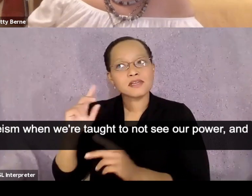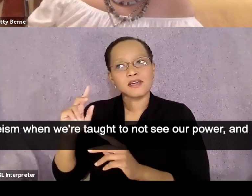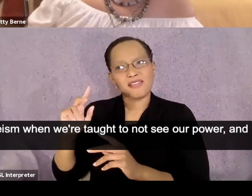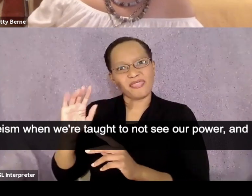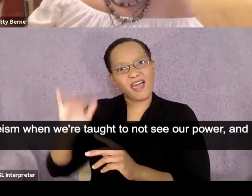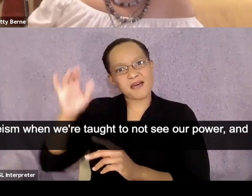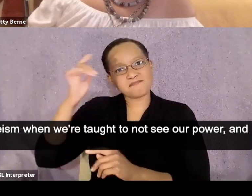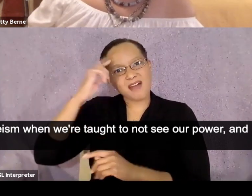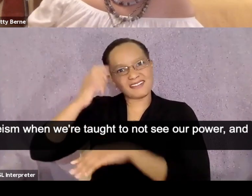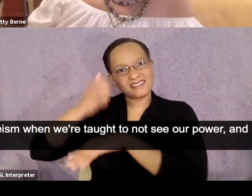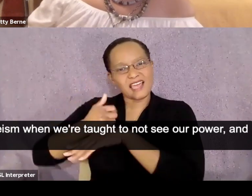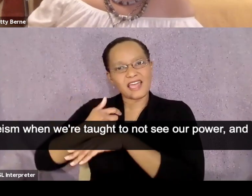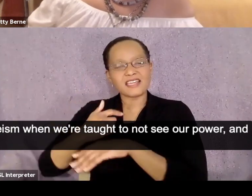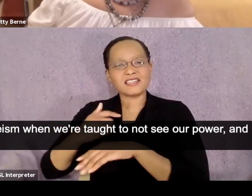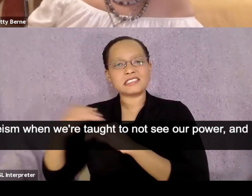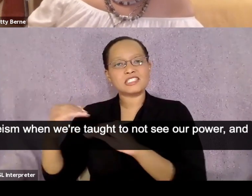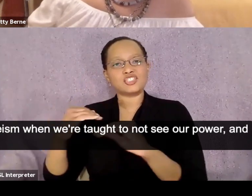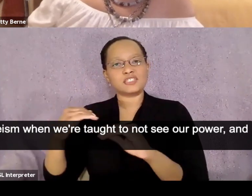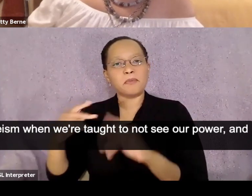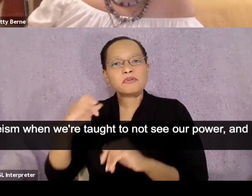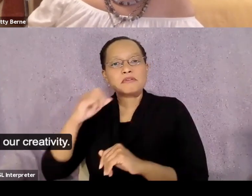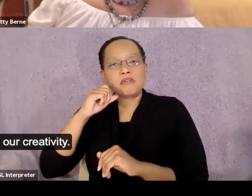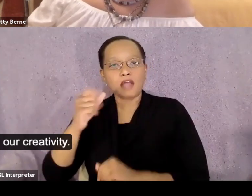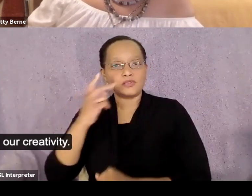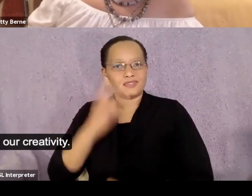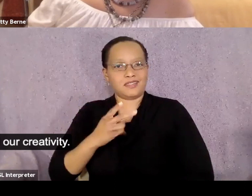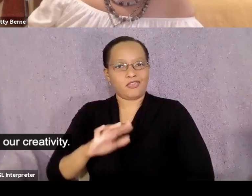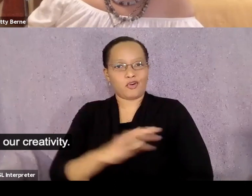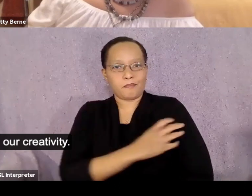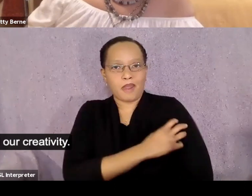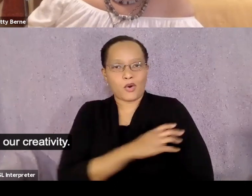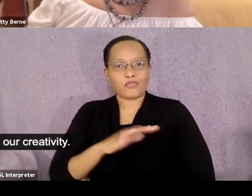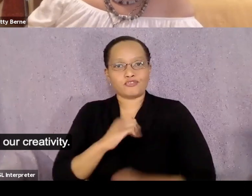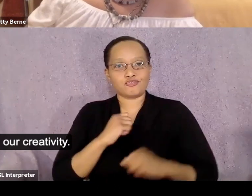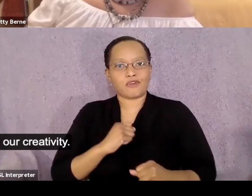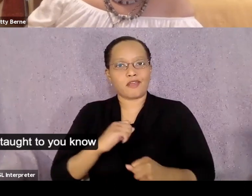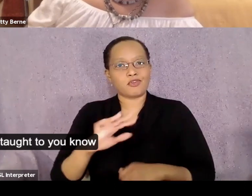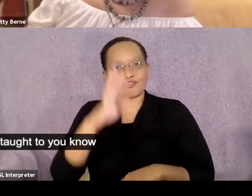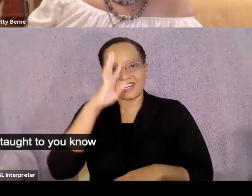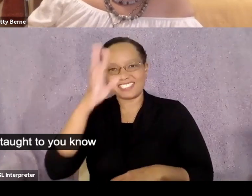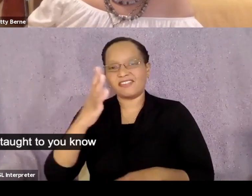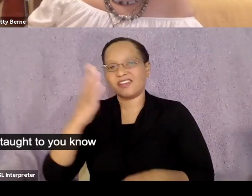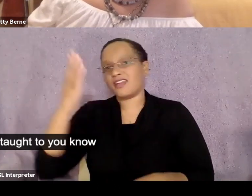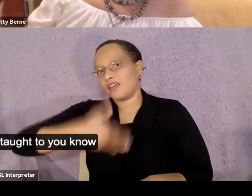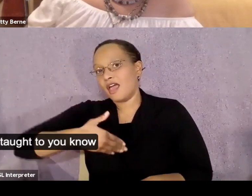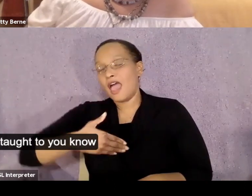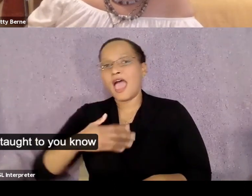our power and our strength and our ability and our creativity, or we're taught